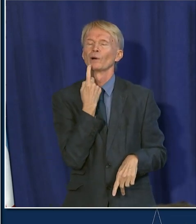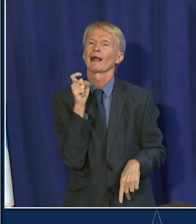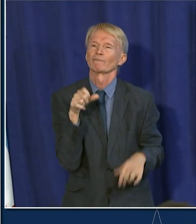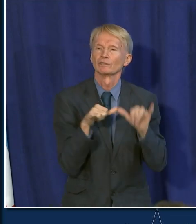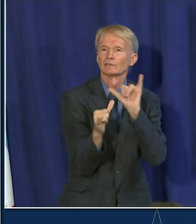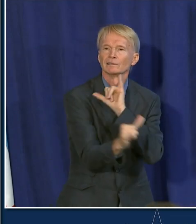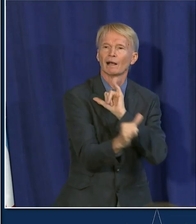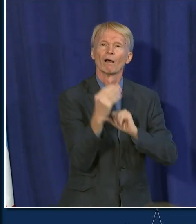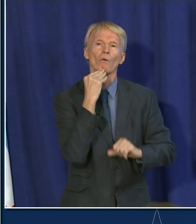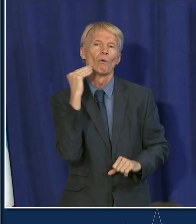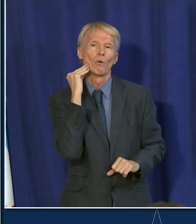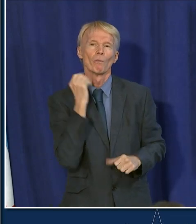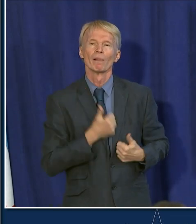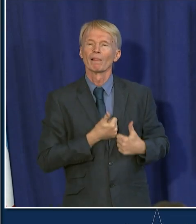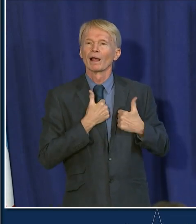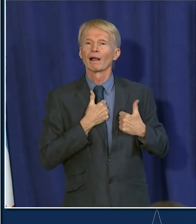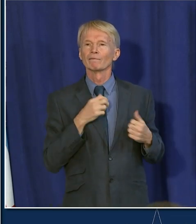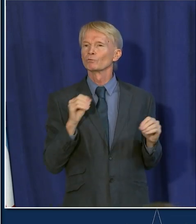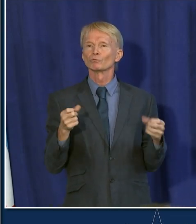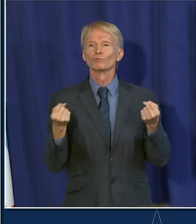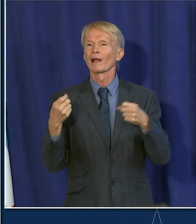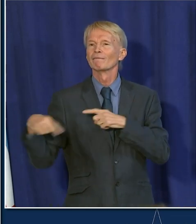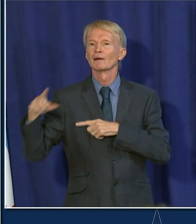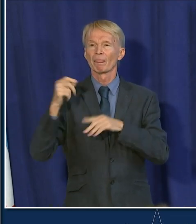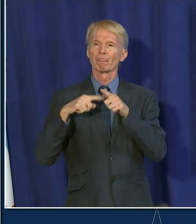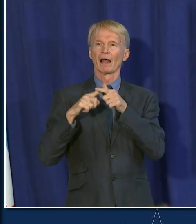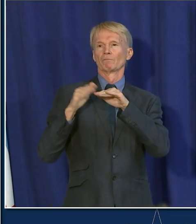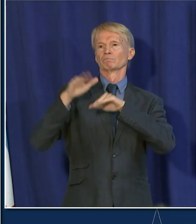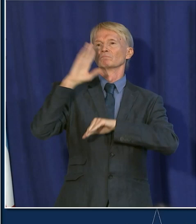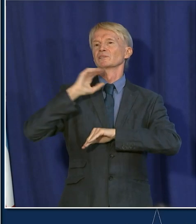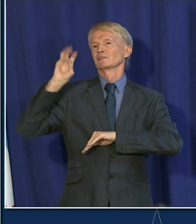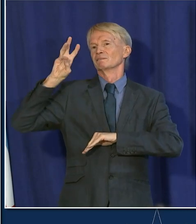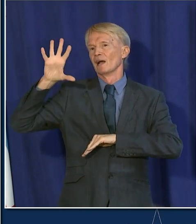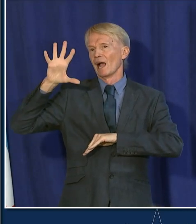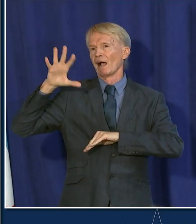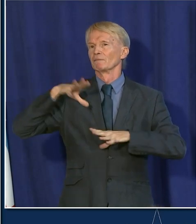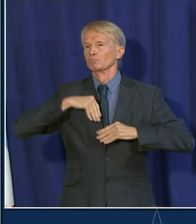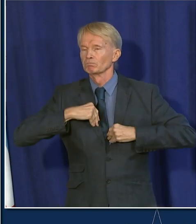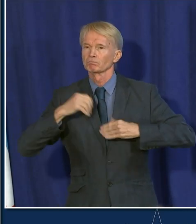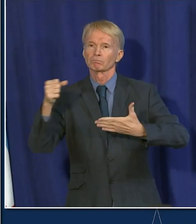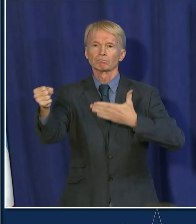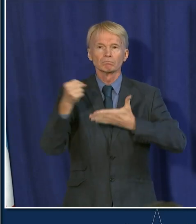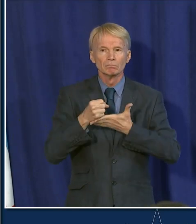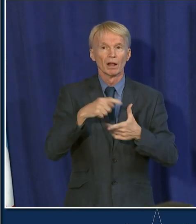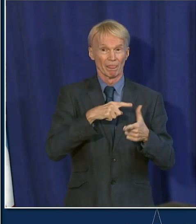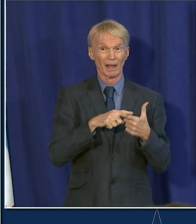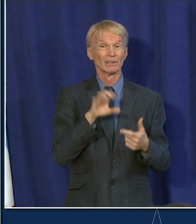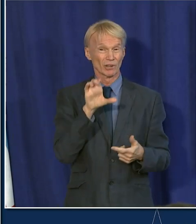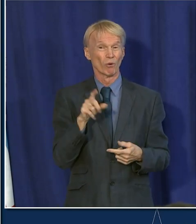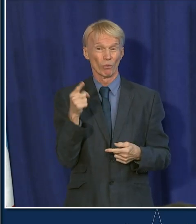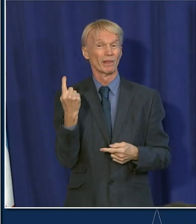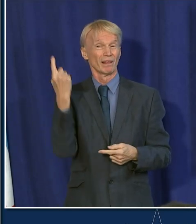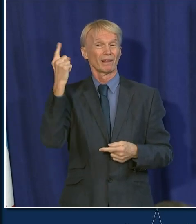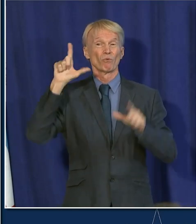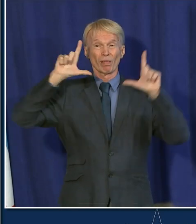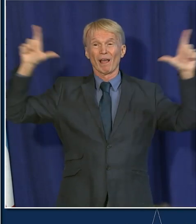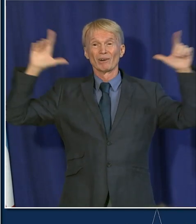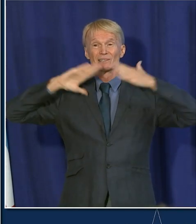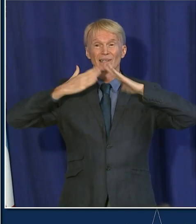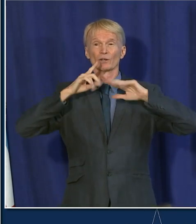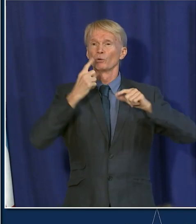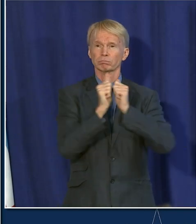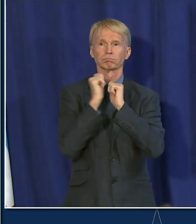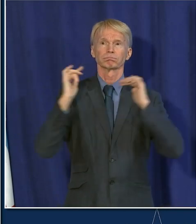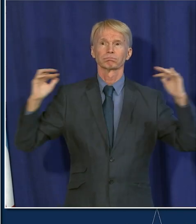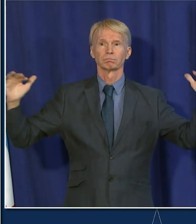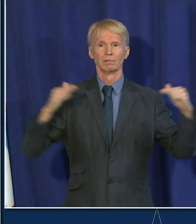we expanded it to people who were over 65. And then we were really, I believe, the only large city that has expanded this to anybody in Chicago